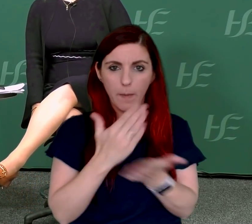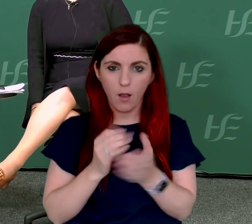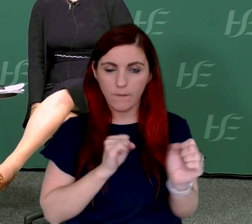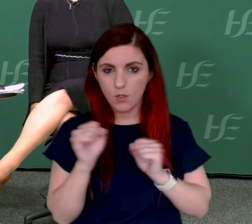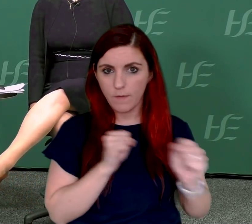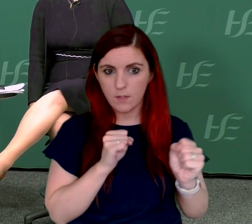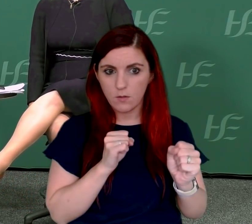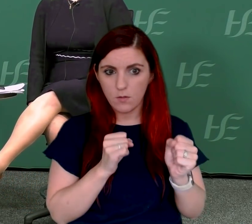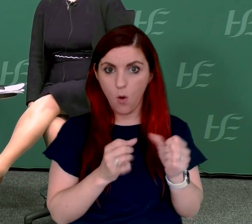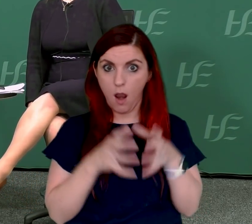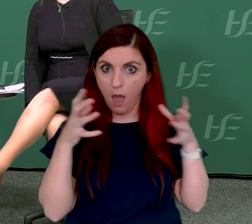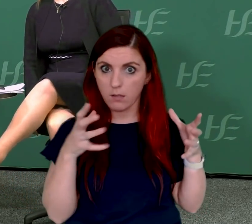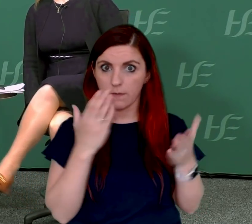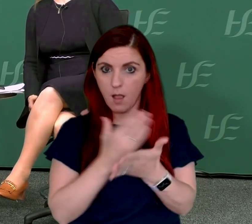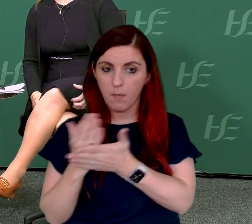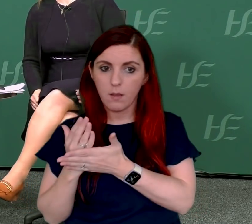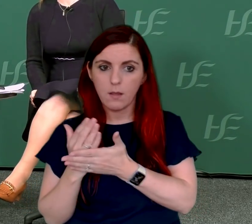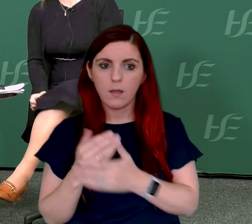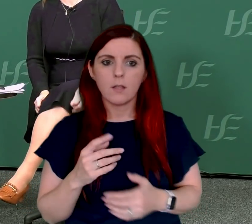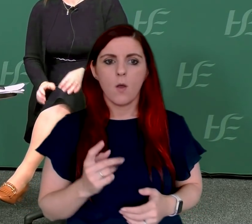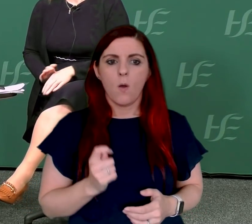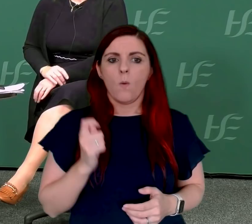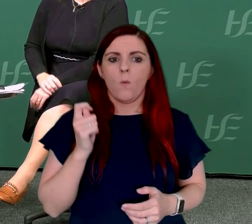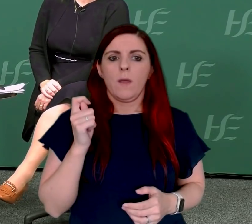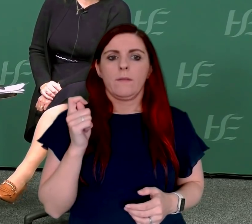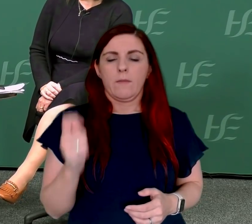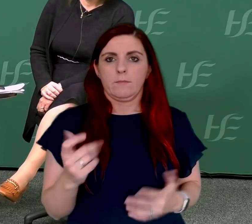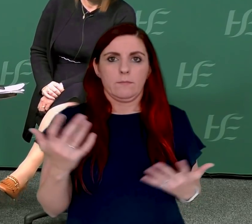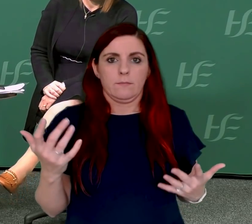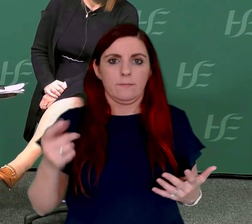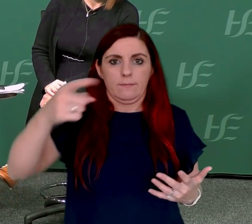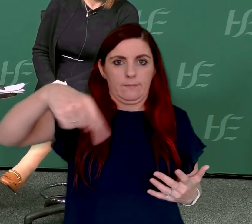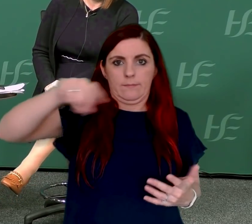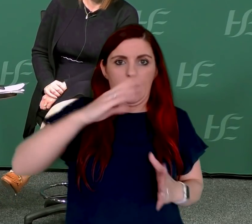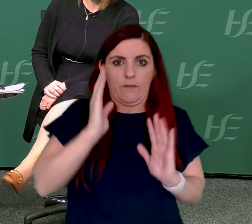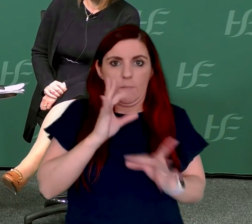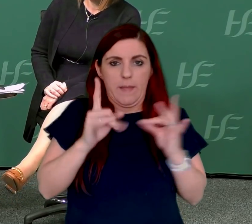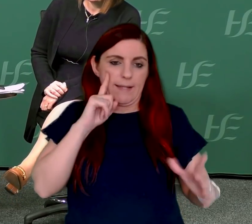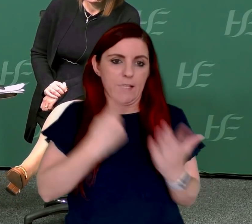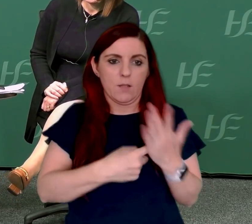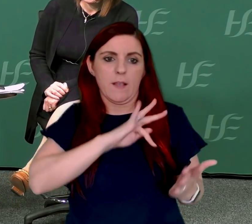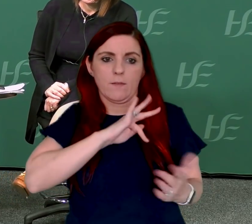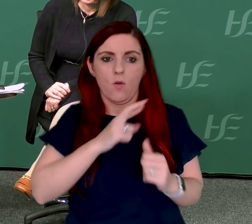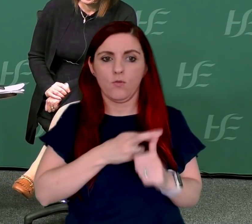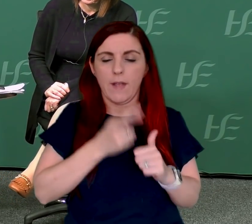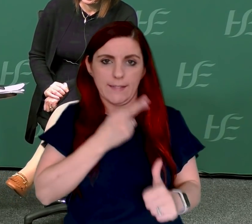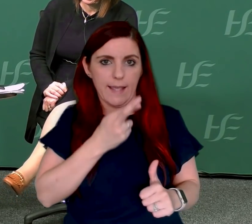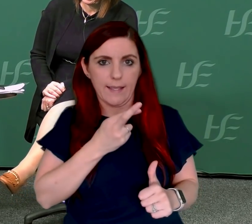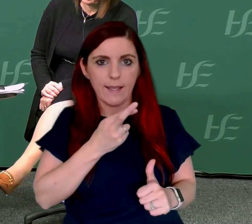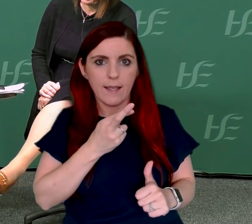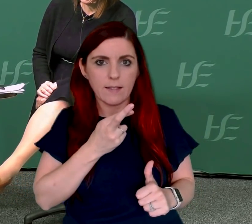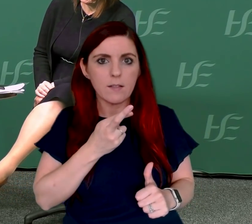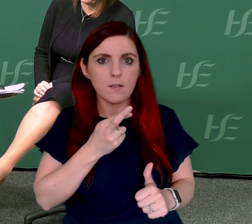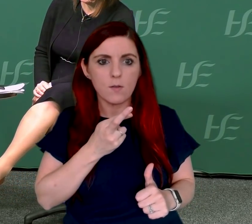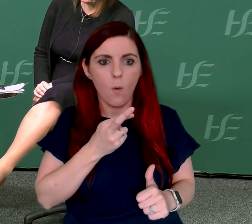significant curtailment mentioned? Yeah, no, we've given, look, Paul, sorry, they've already made decisions themselves and they've started this process. What we were doing in the note that I